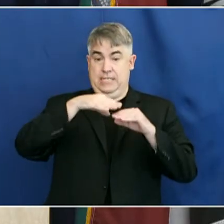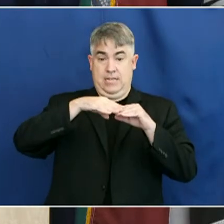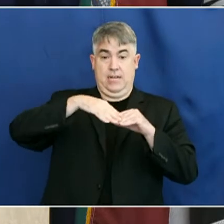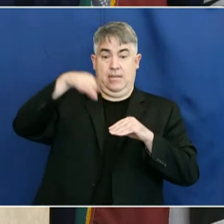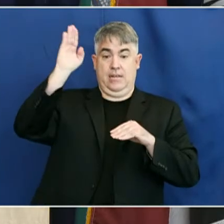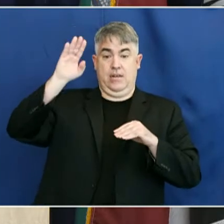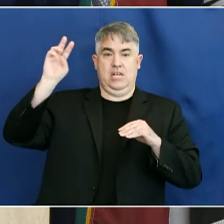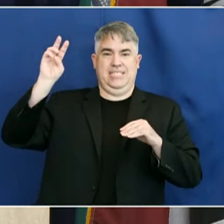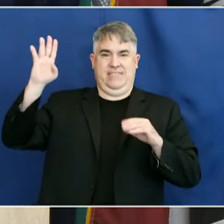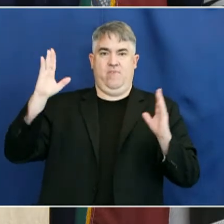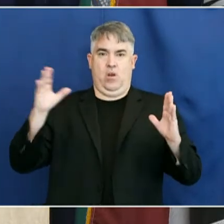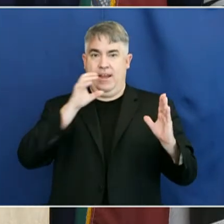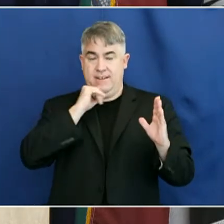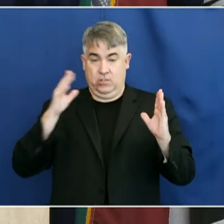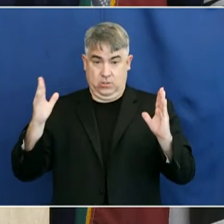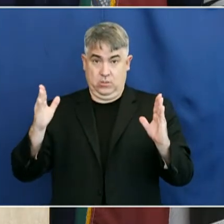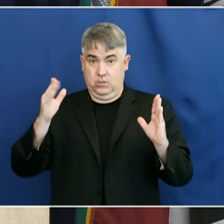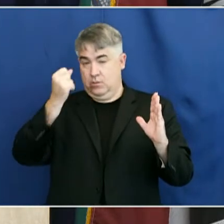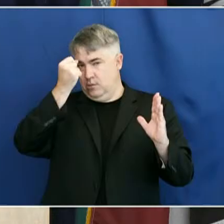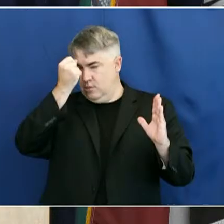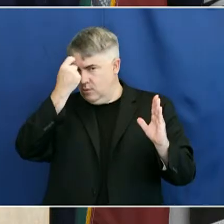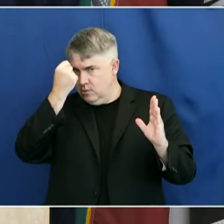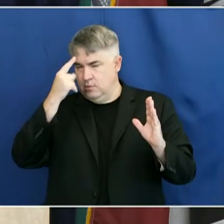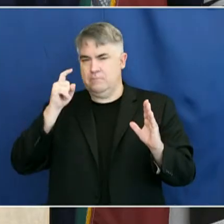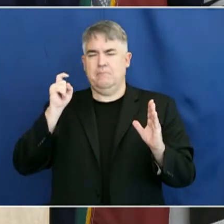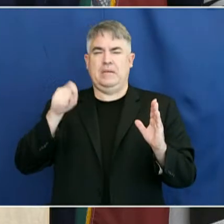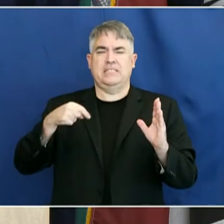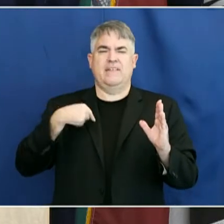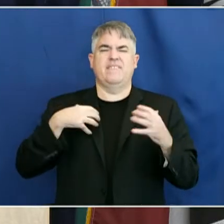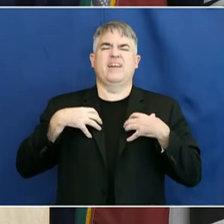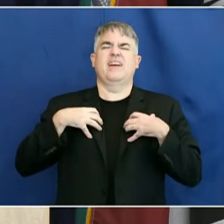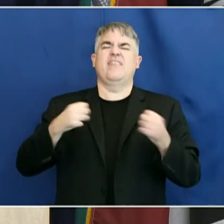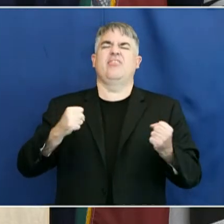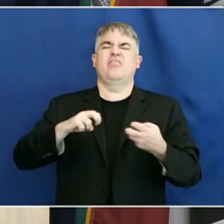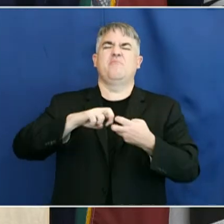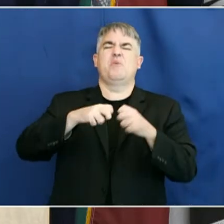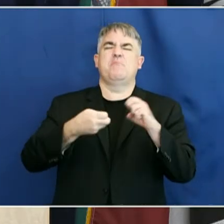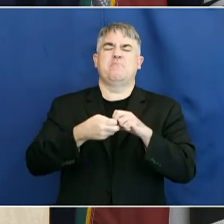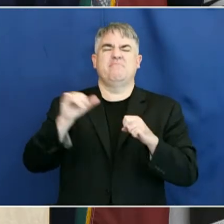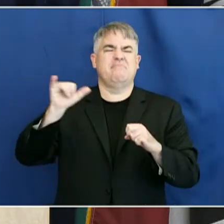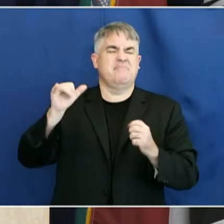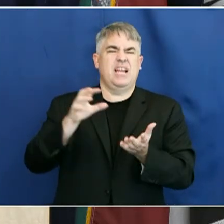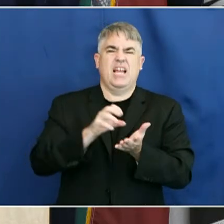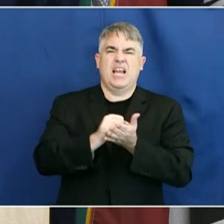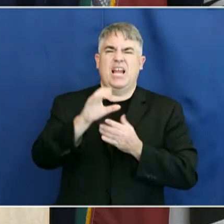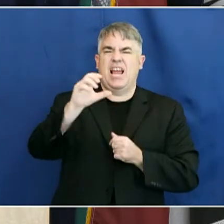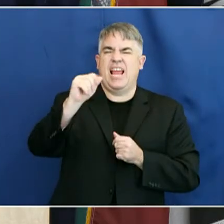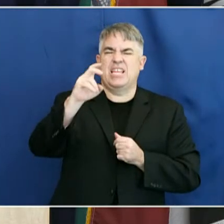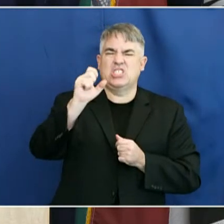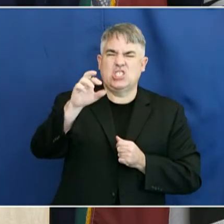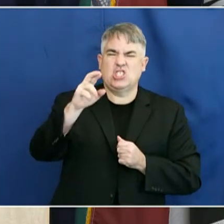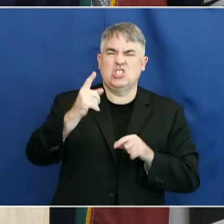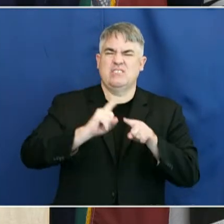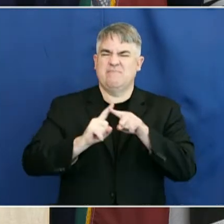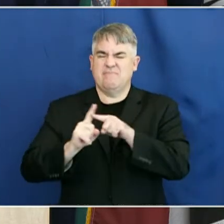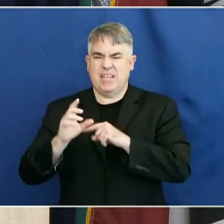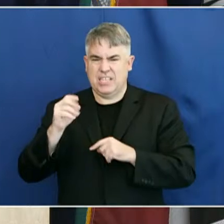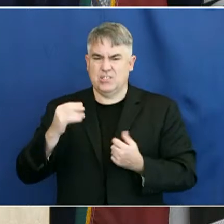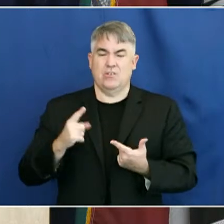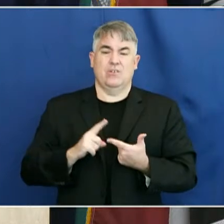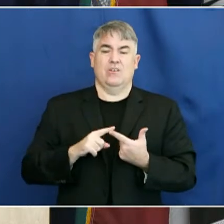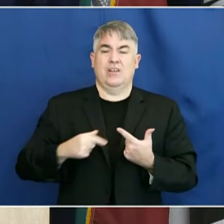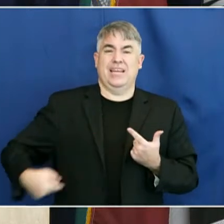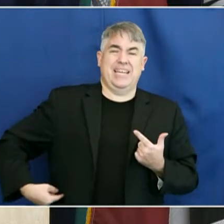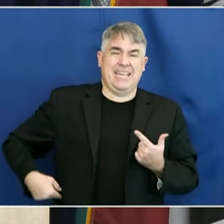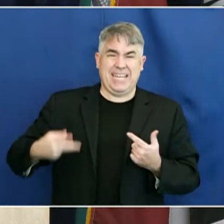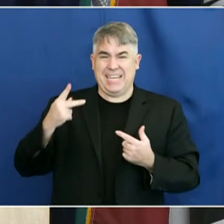health conditions. Includes cancer, chronic kidney disease, chronic pulmonary disease, sickle cell, obesity, Down syndrome. There's a